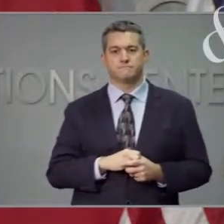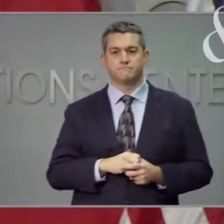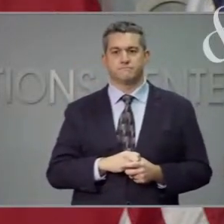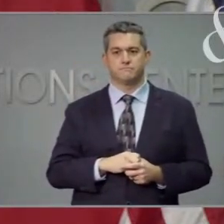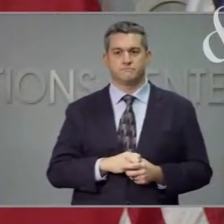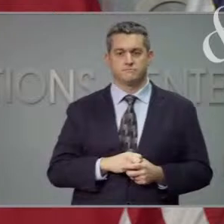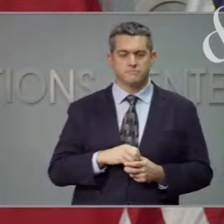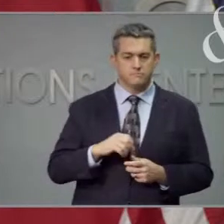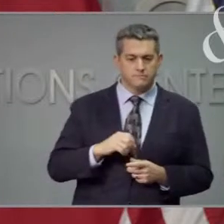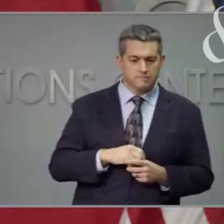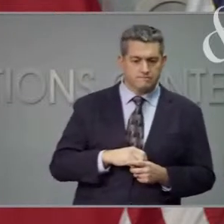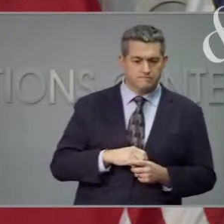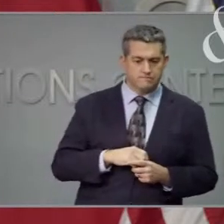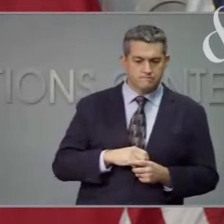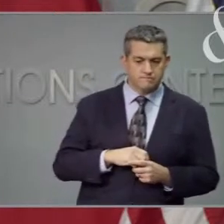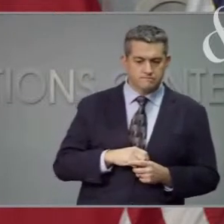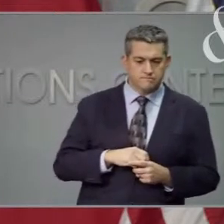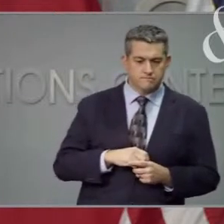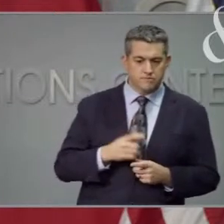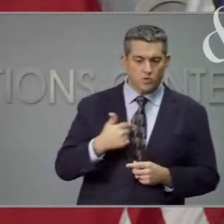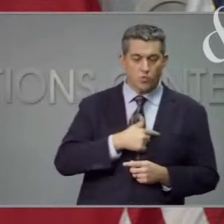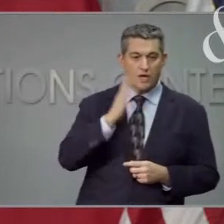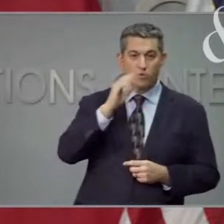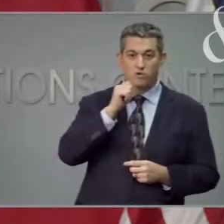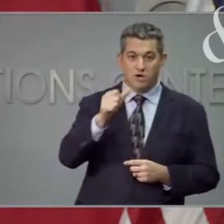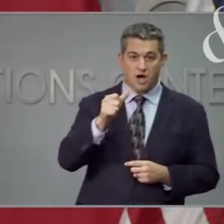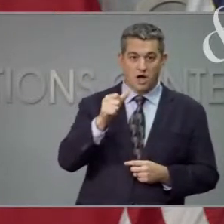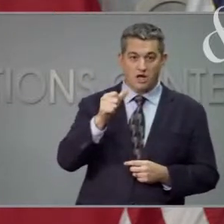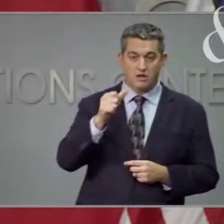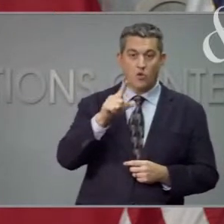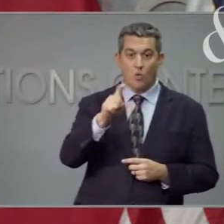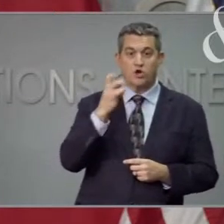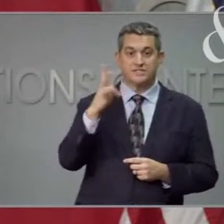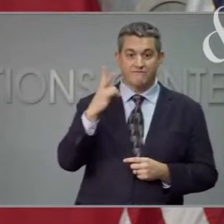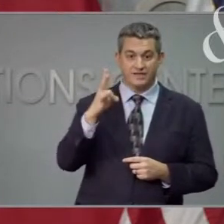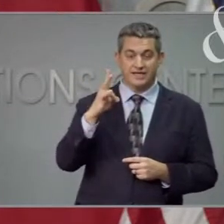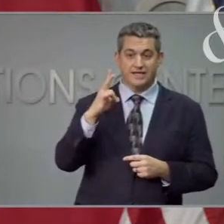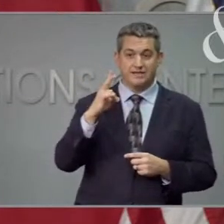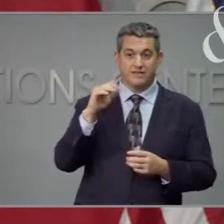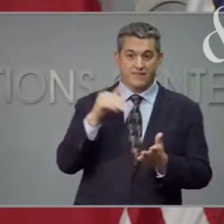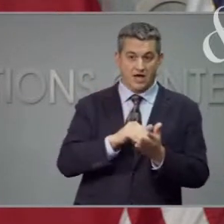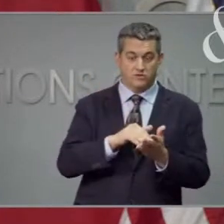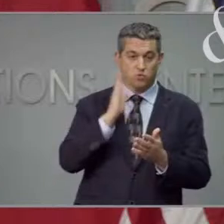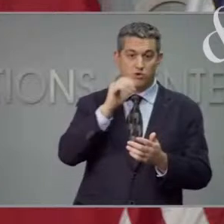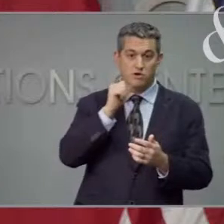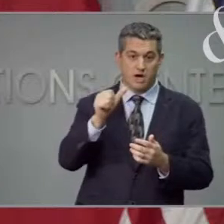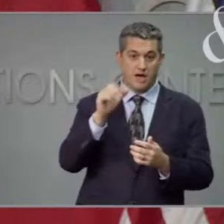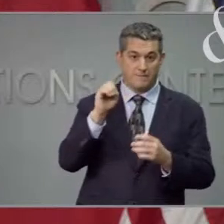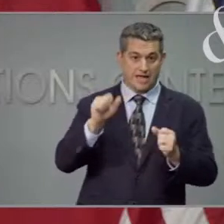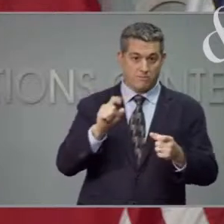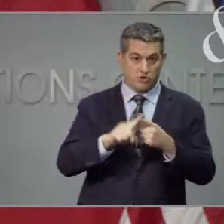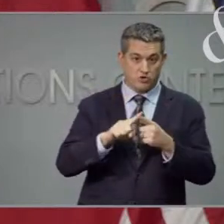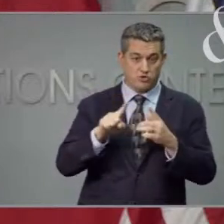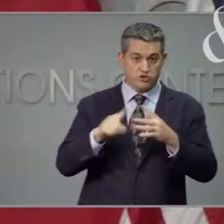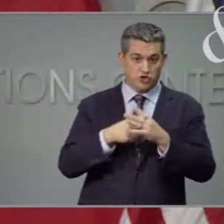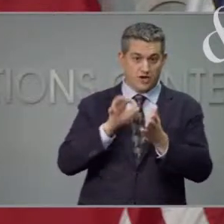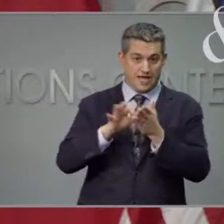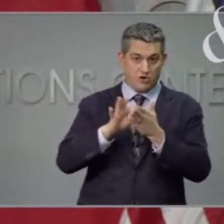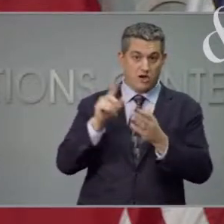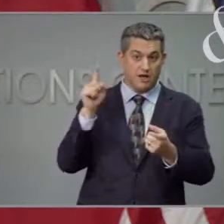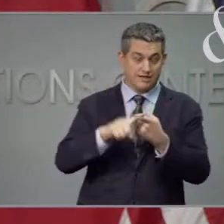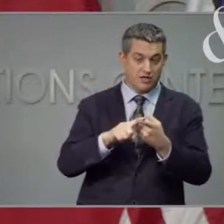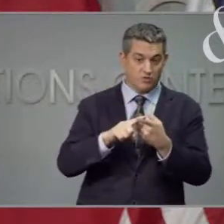Am I clear in that we will not, the 117,000 will not be able to start being